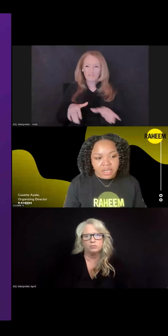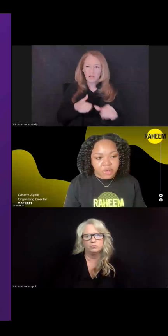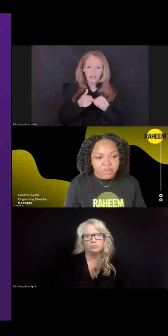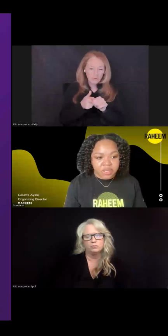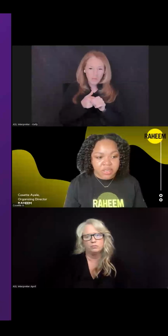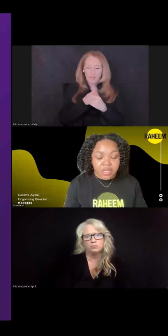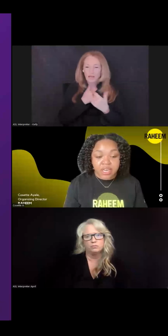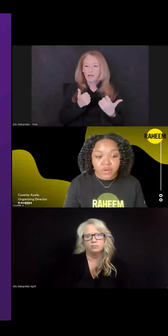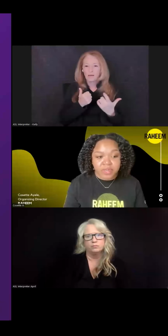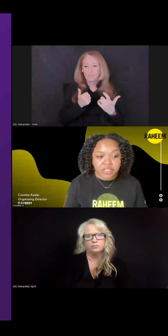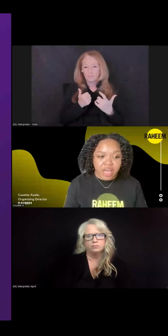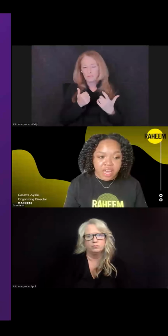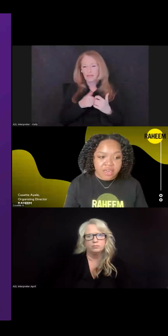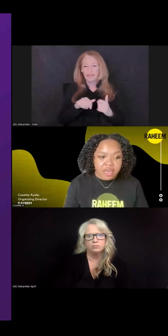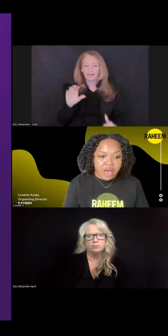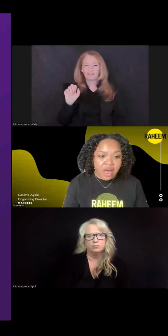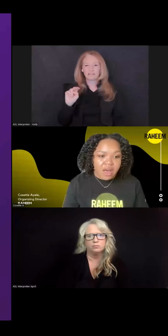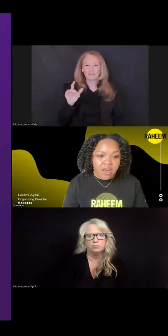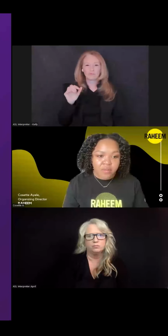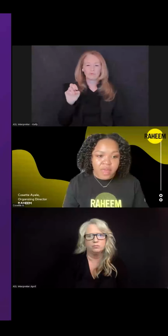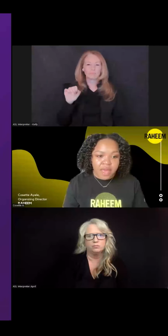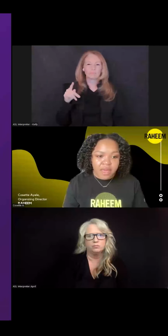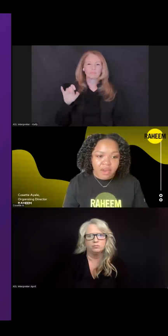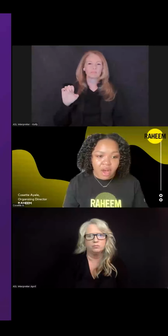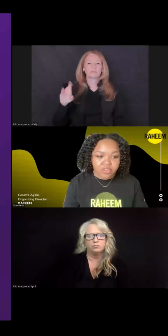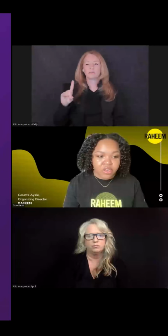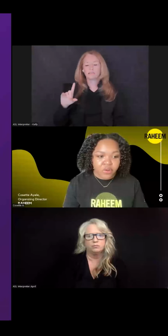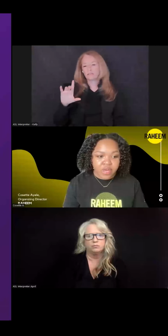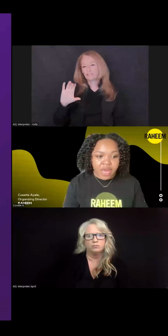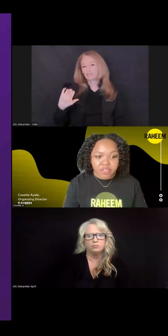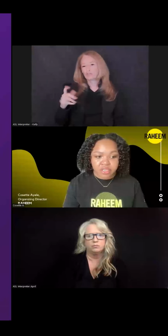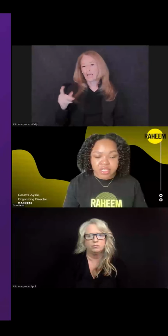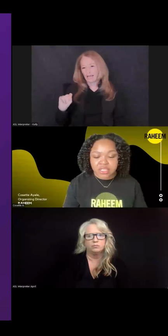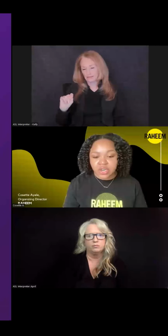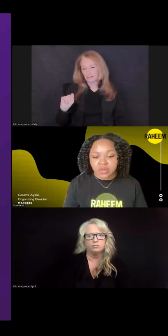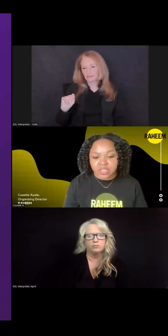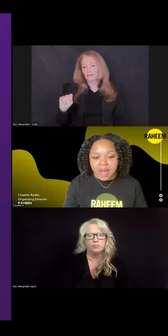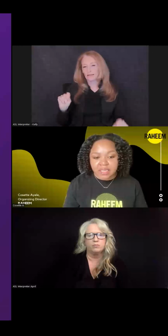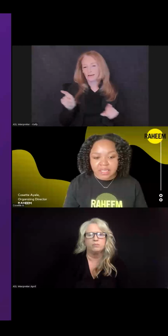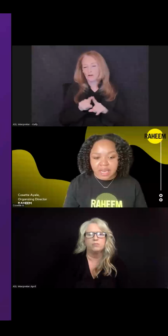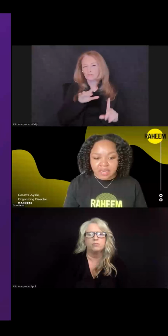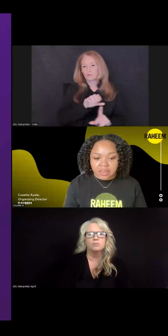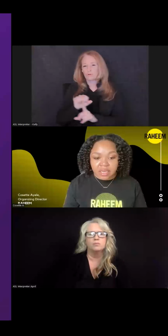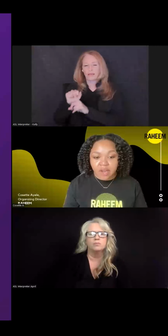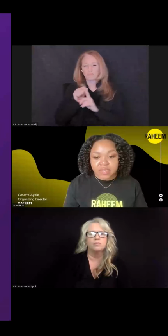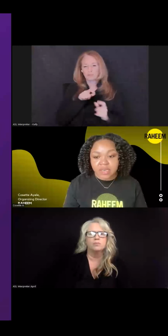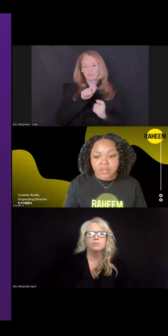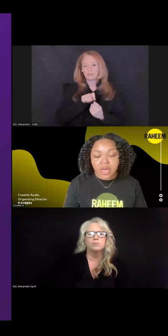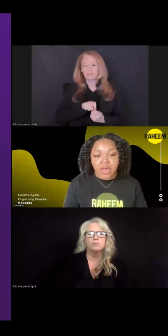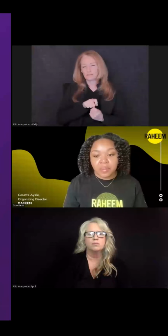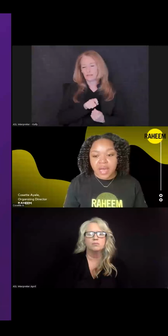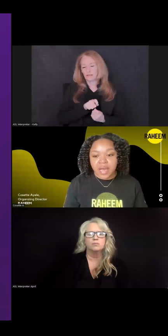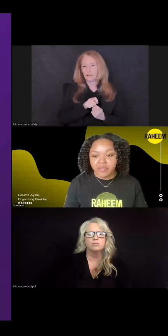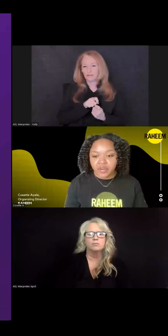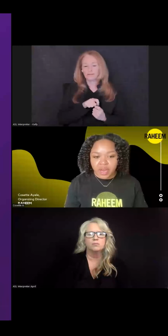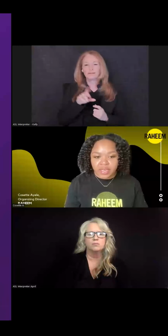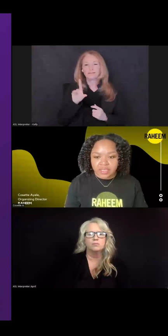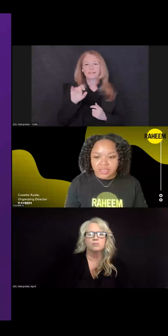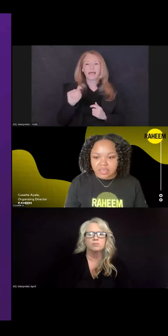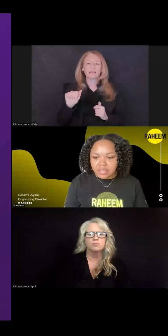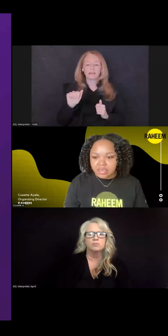end-to-end encrypted chat, and also capture detailed response data that helps them apply